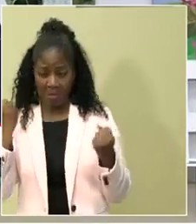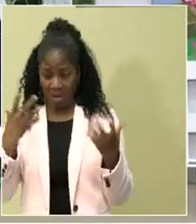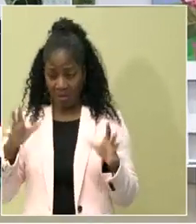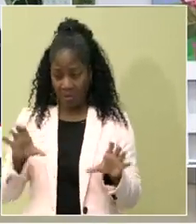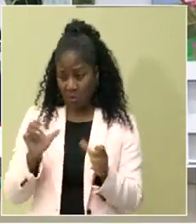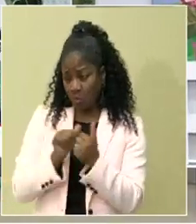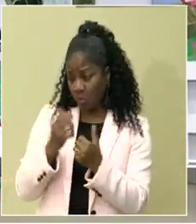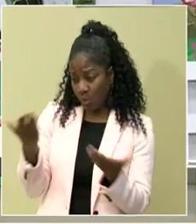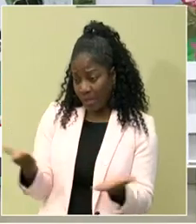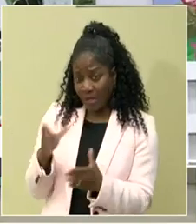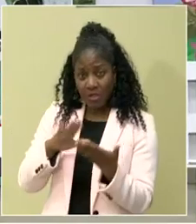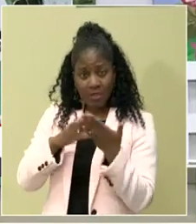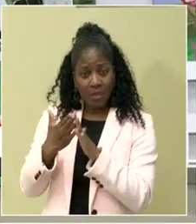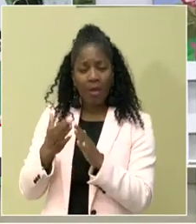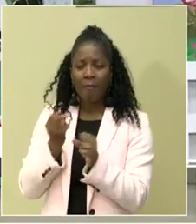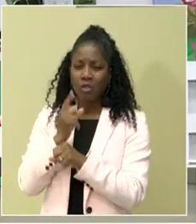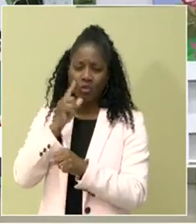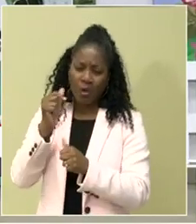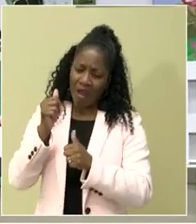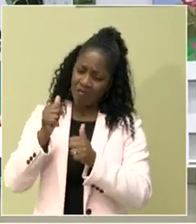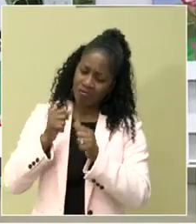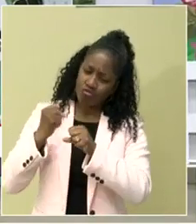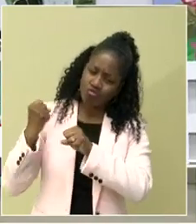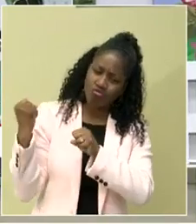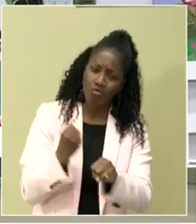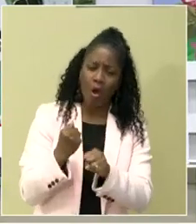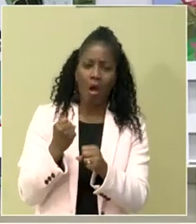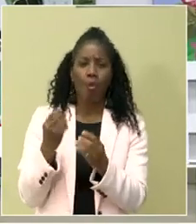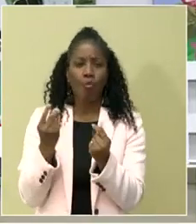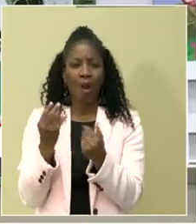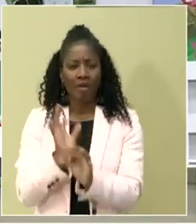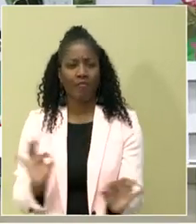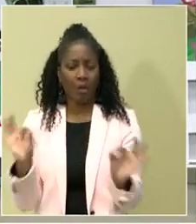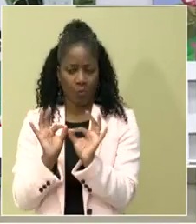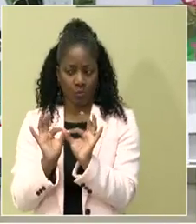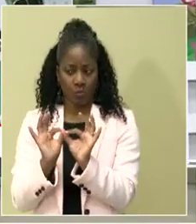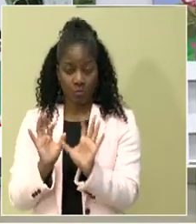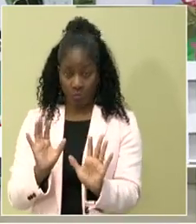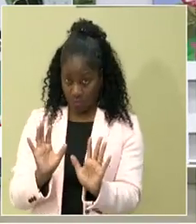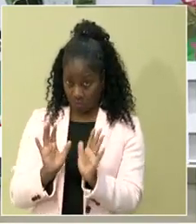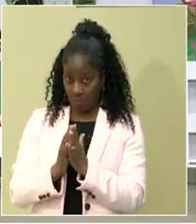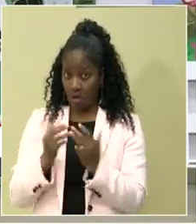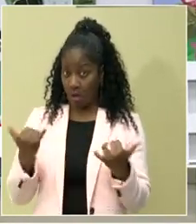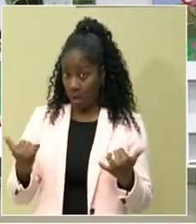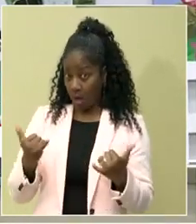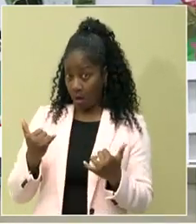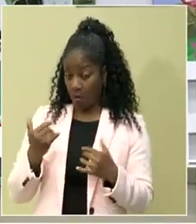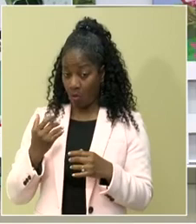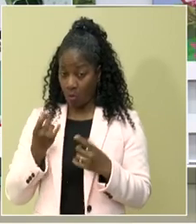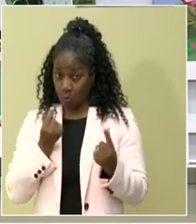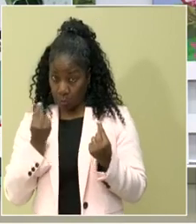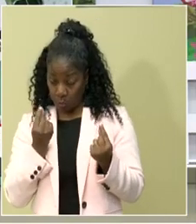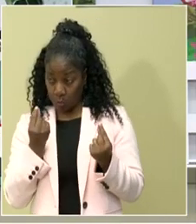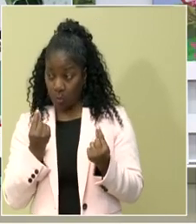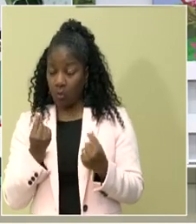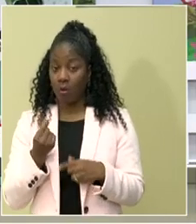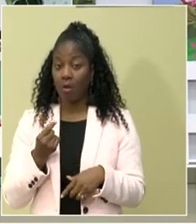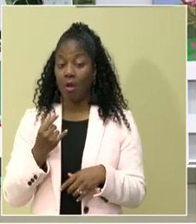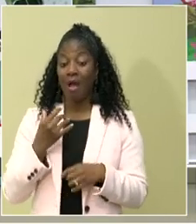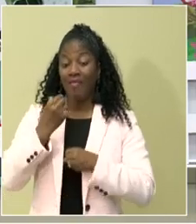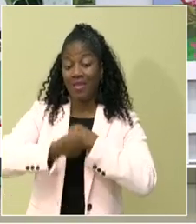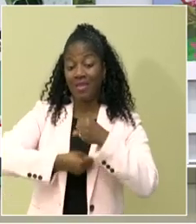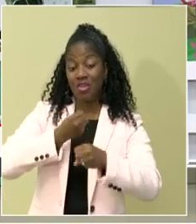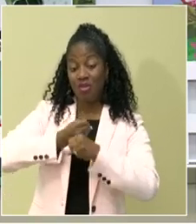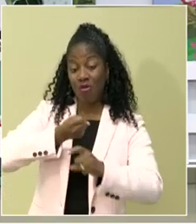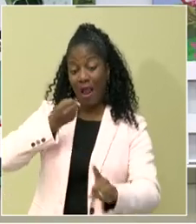city make sure we have robust property values. So our job now is to moderate the year-to-year